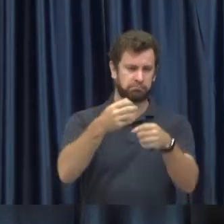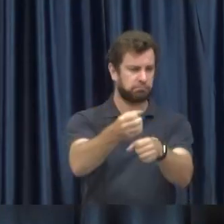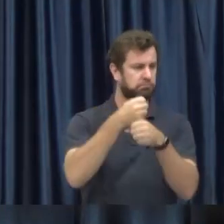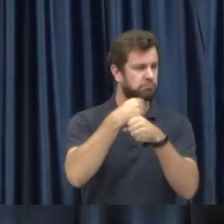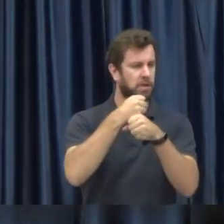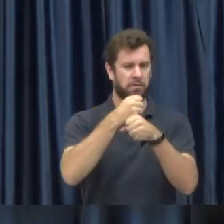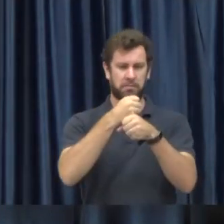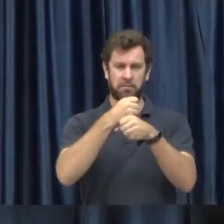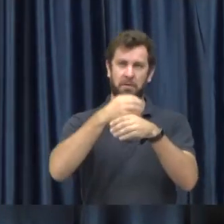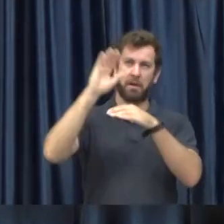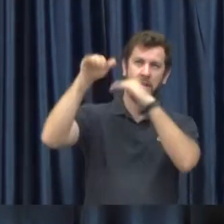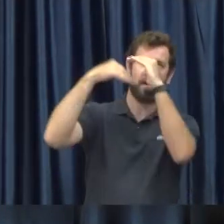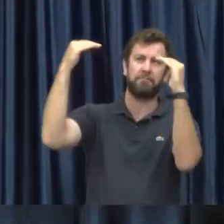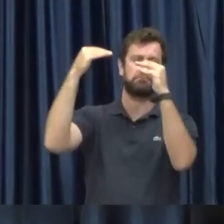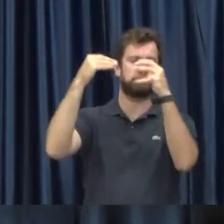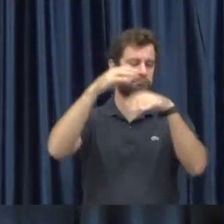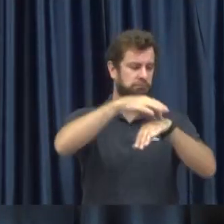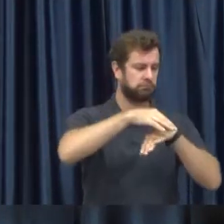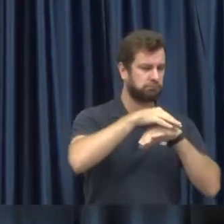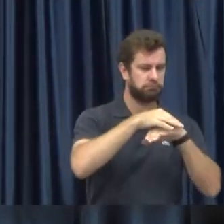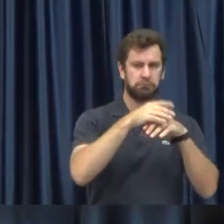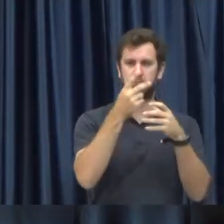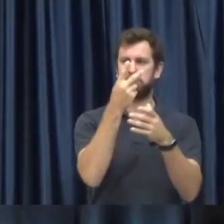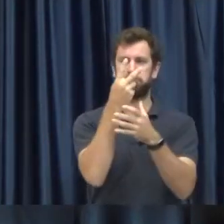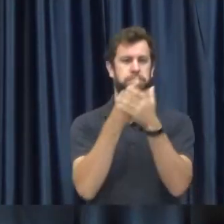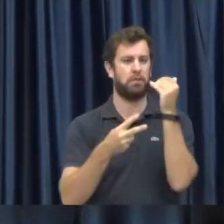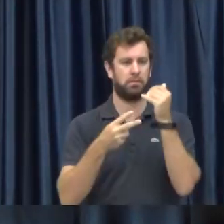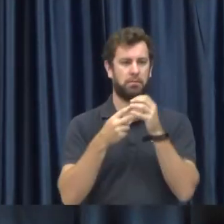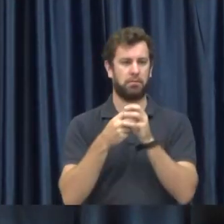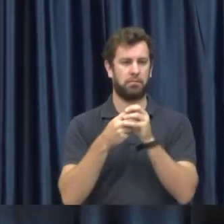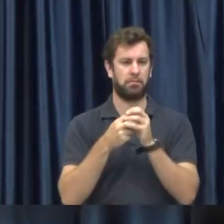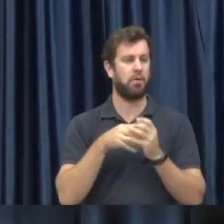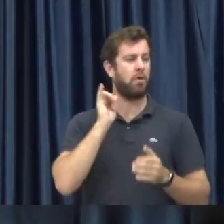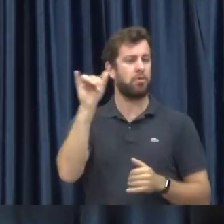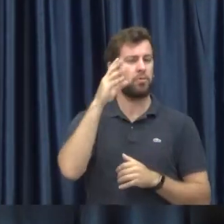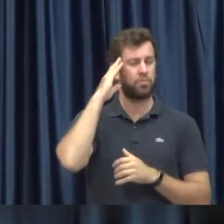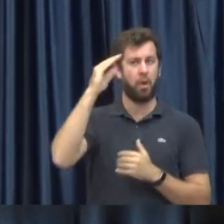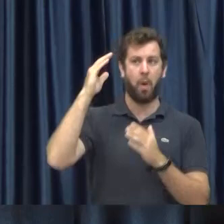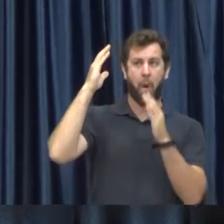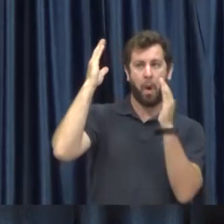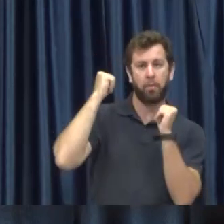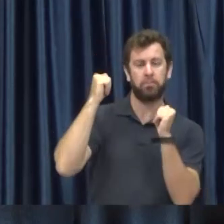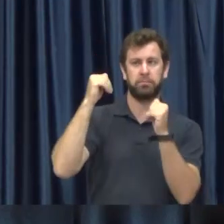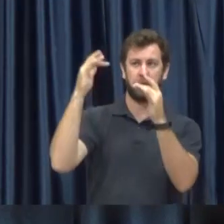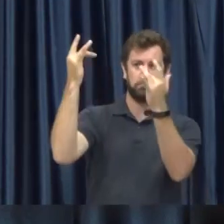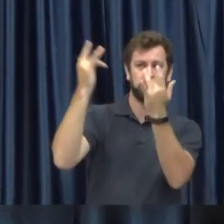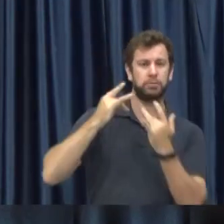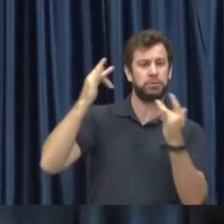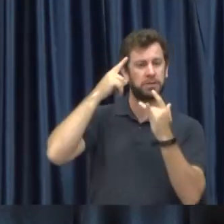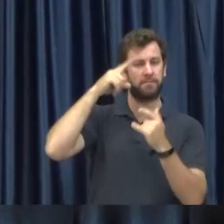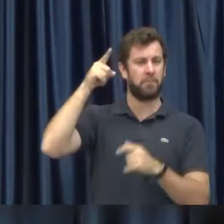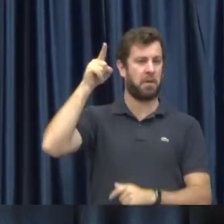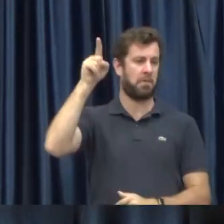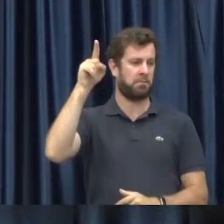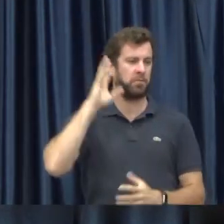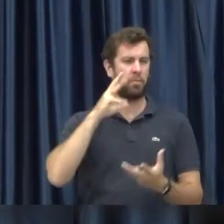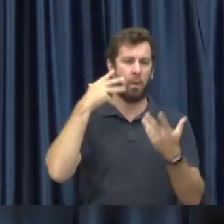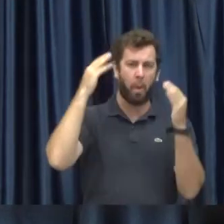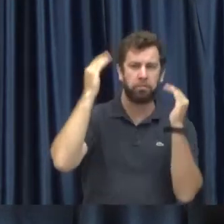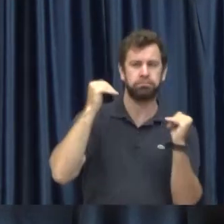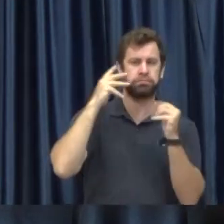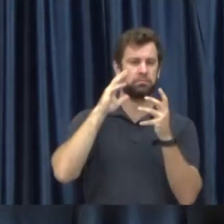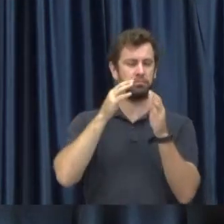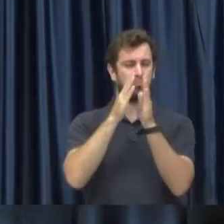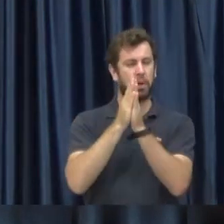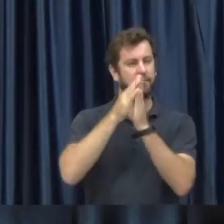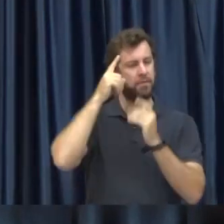of the punishment of Allah, but the hope in the mercy of Allah. And this consciousness